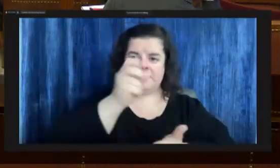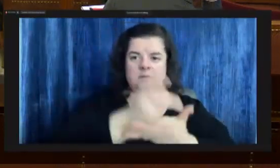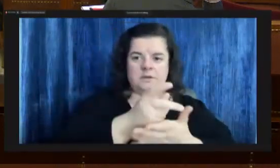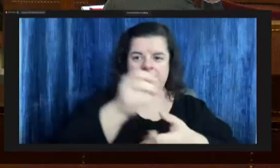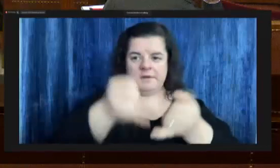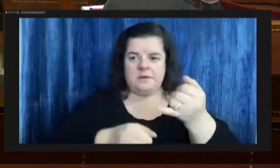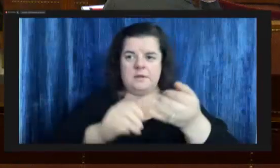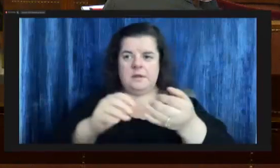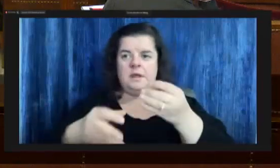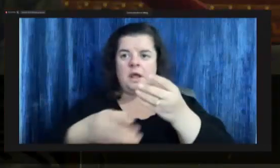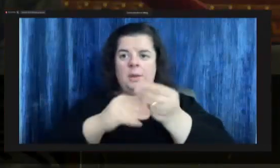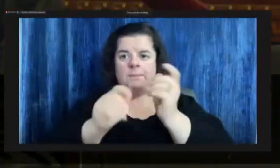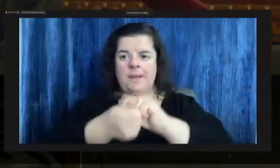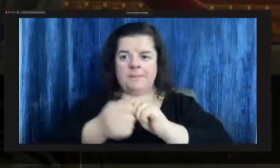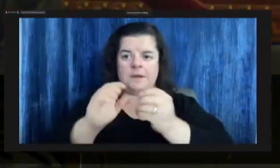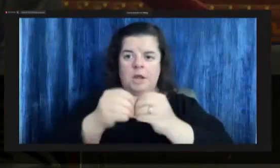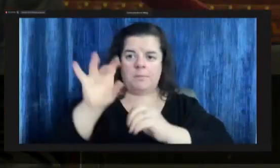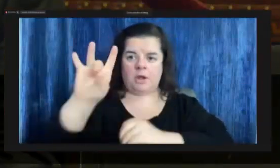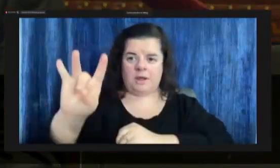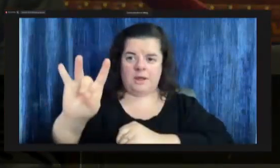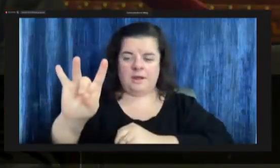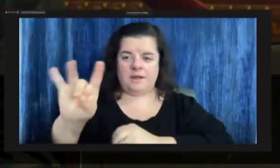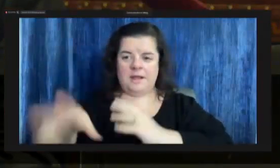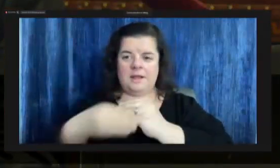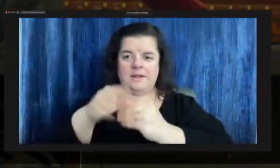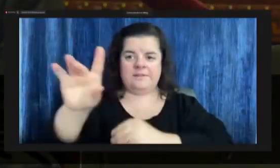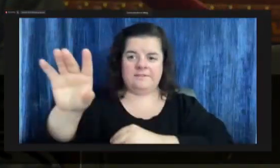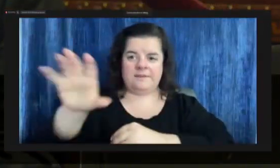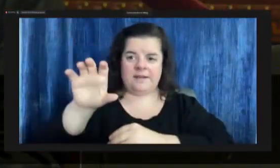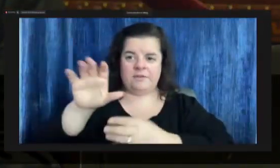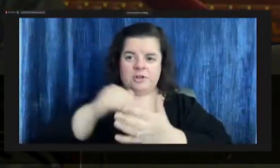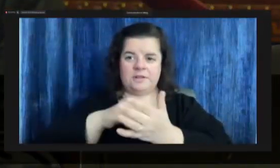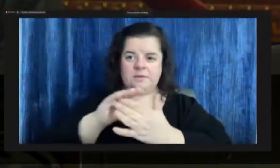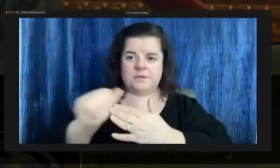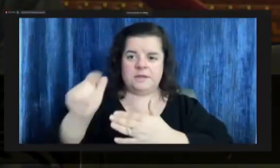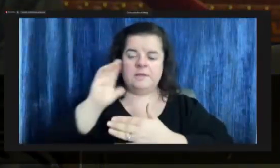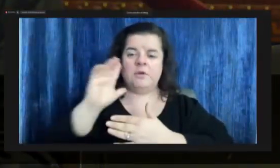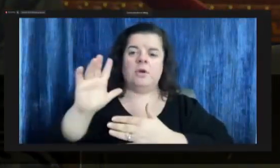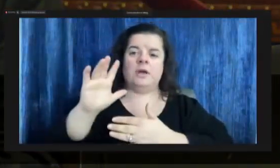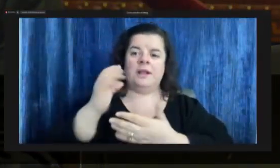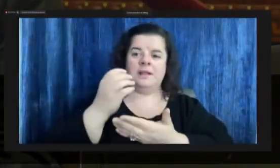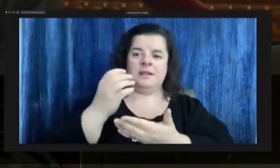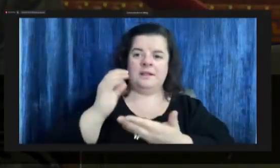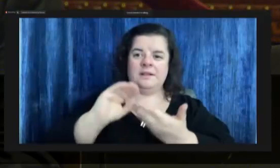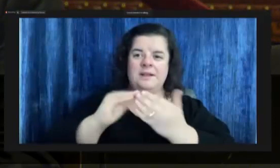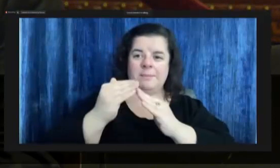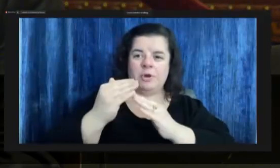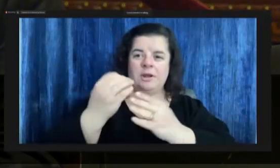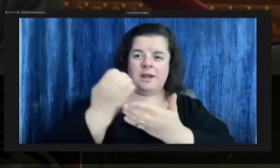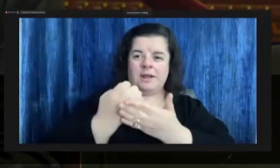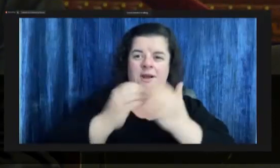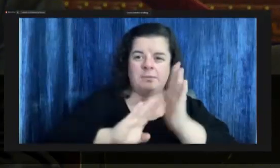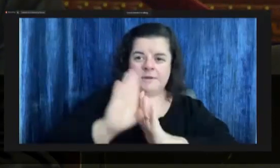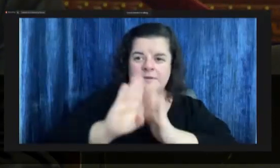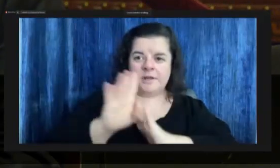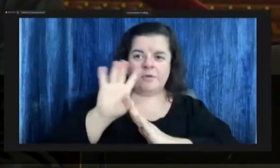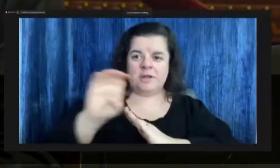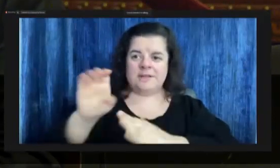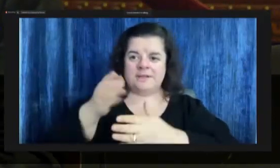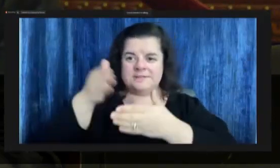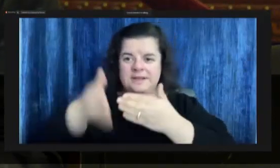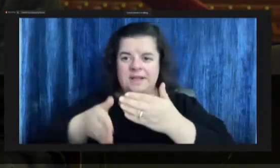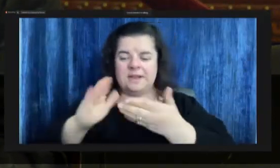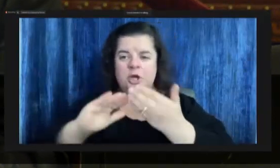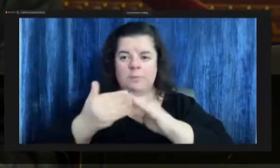capital amendment number eight. Number eight adds $500,000 to neighborhood economic development for East End Community and